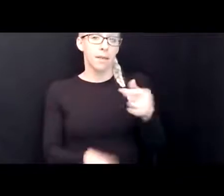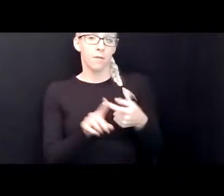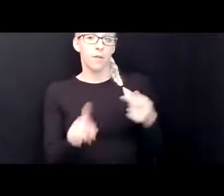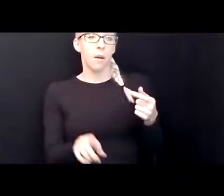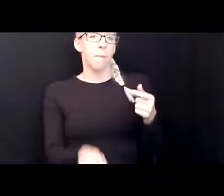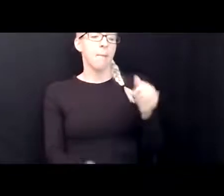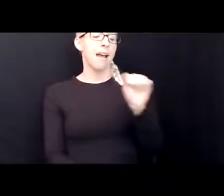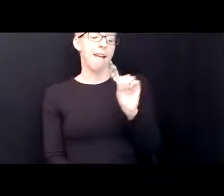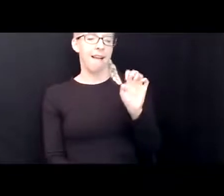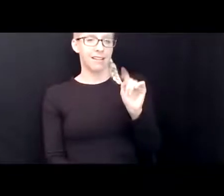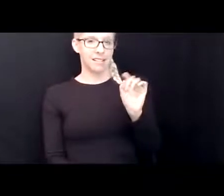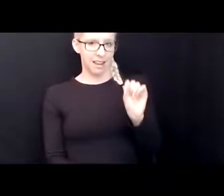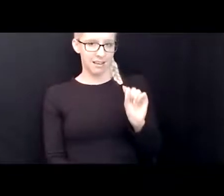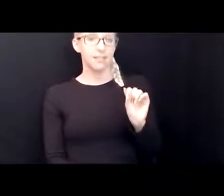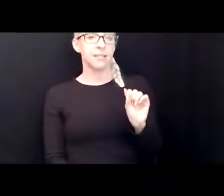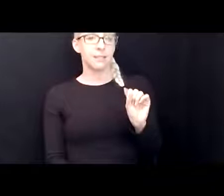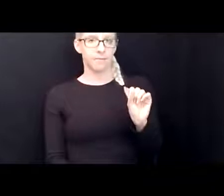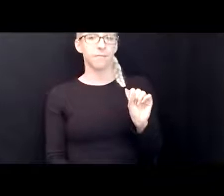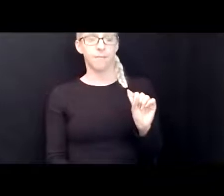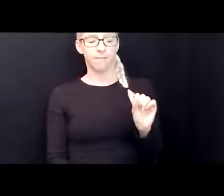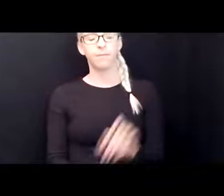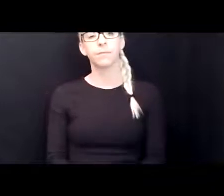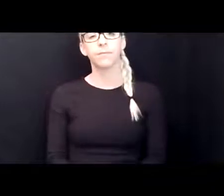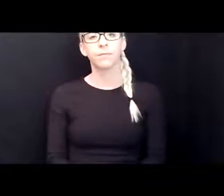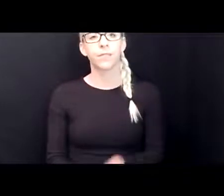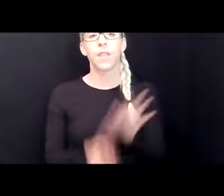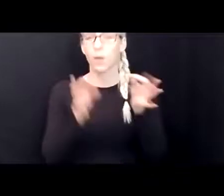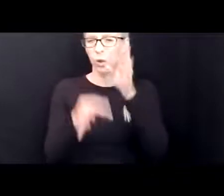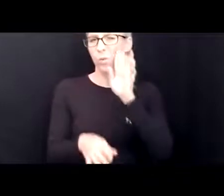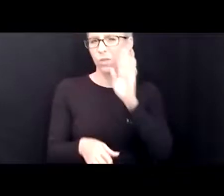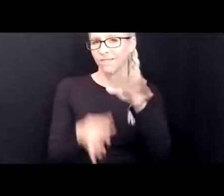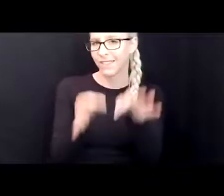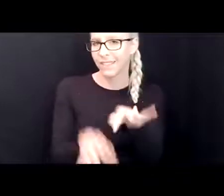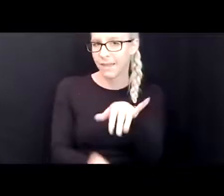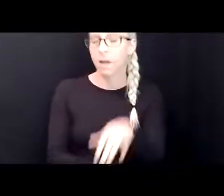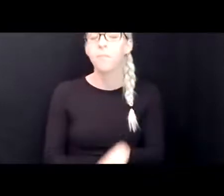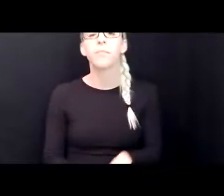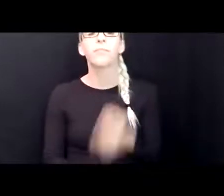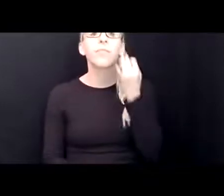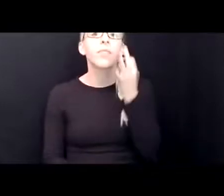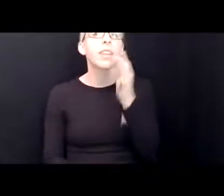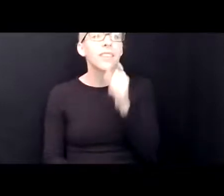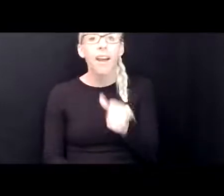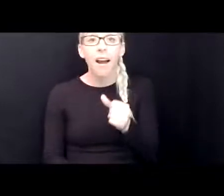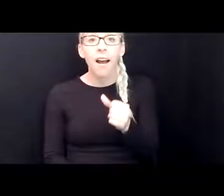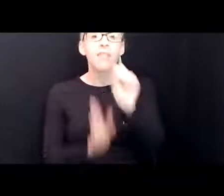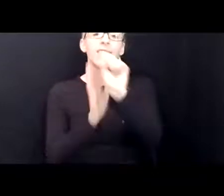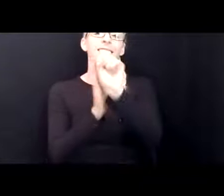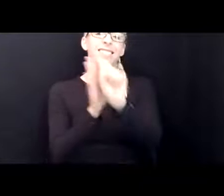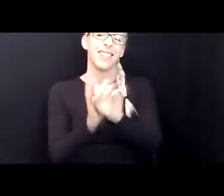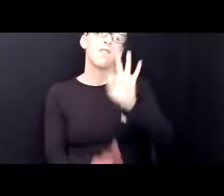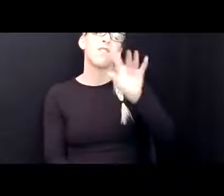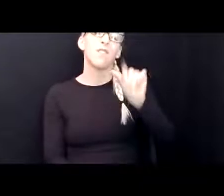have assets, and that's a court determination. If they do not, then the state of Florida pays for this attorney